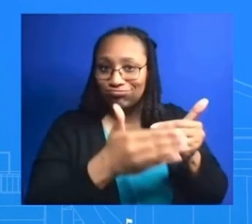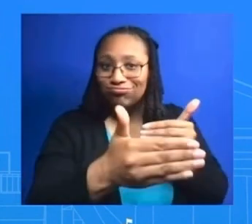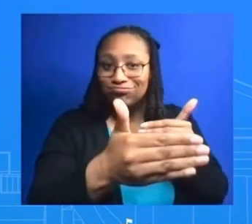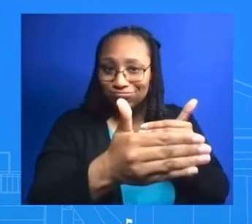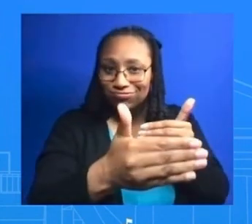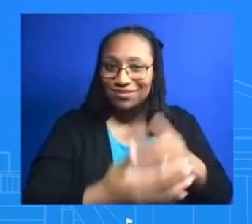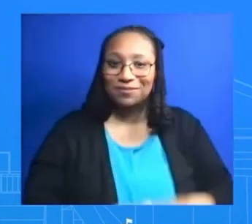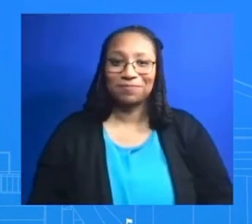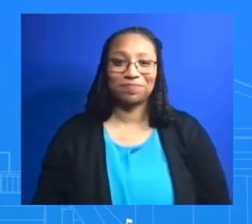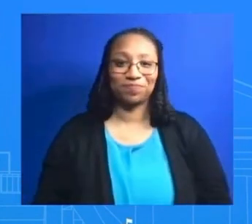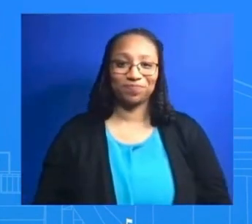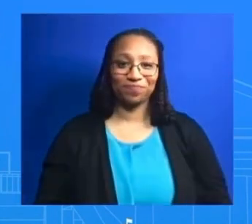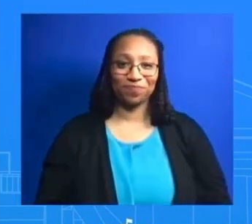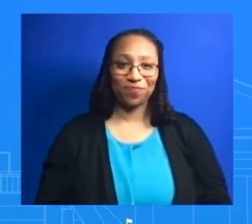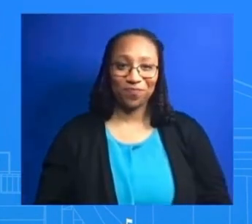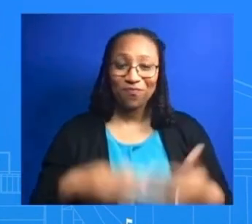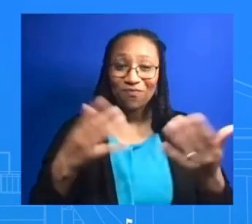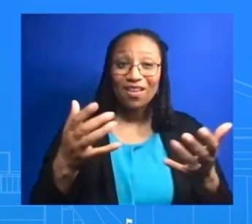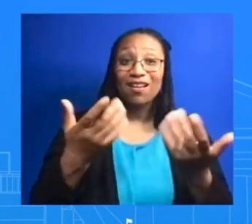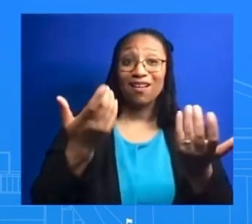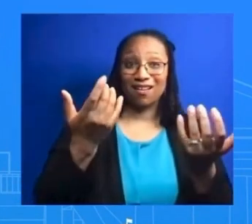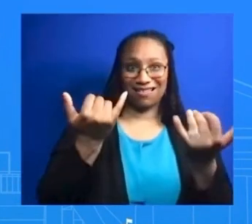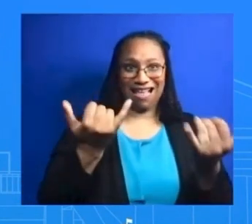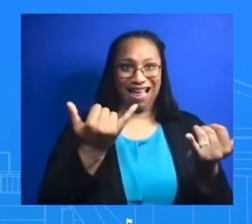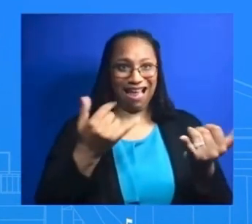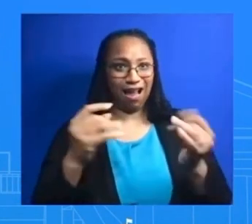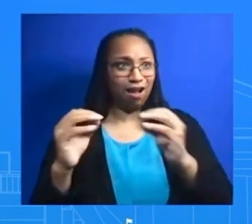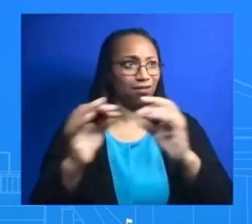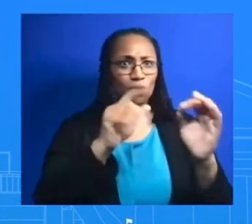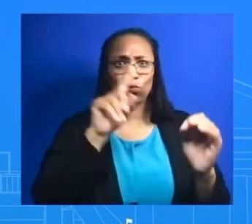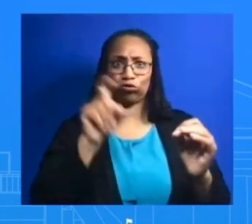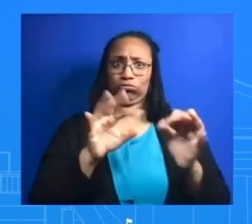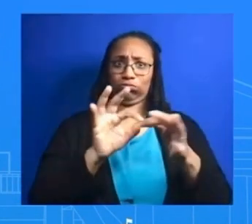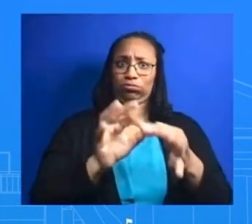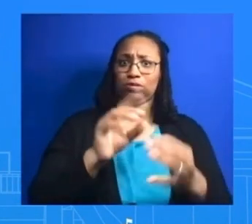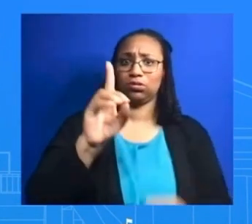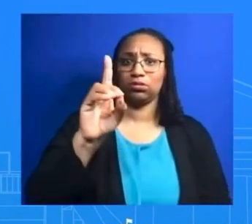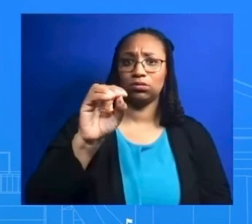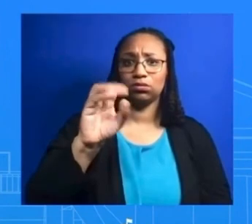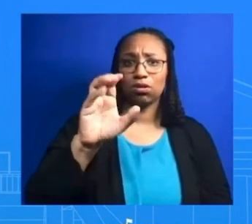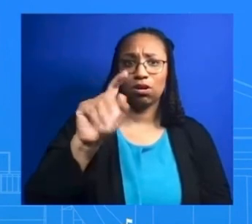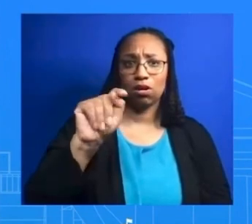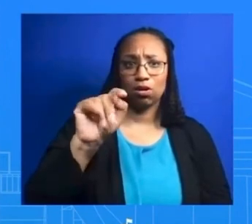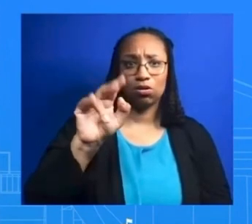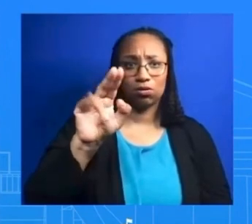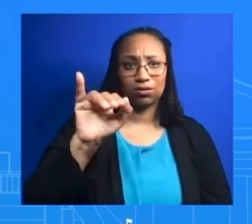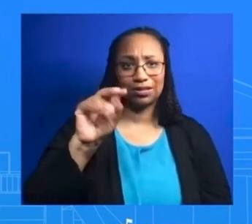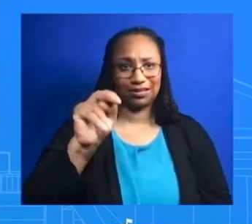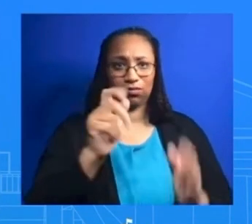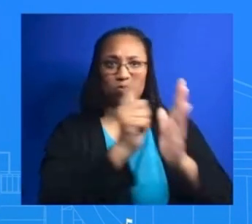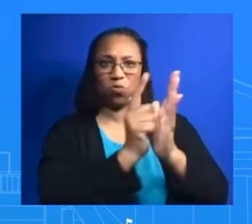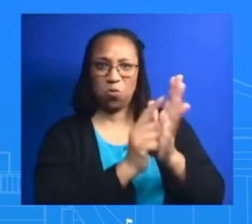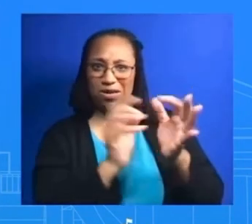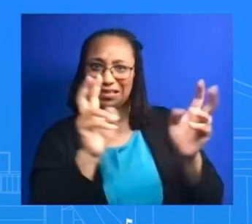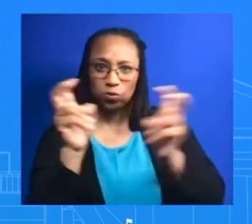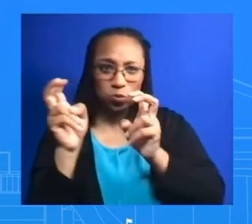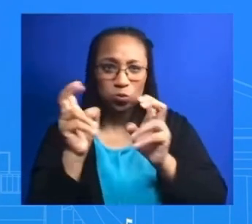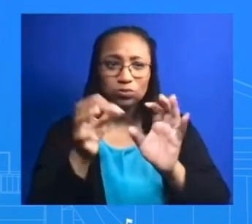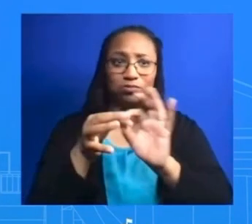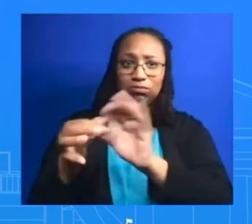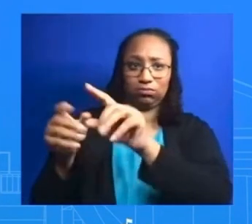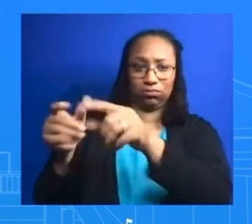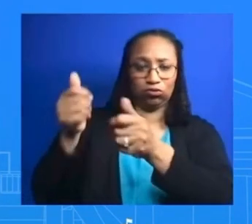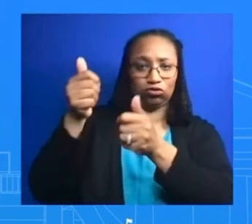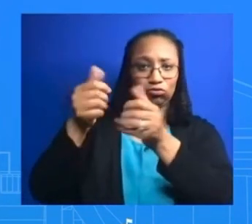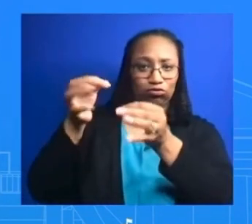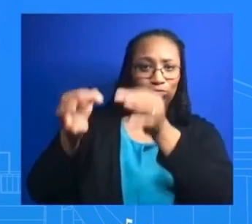an obstacle to different goals that you have moving forward? Well, it seems to be intended to place